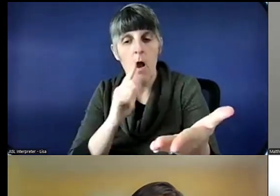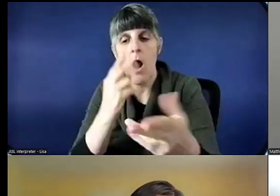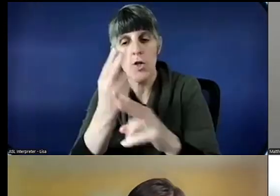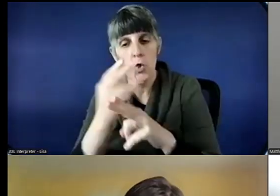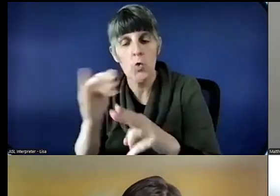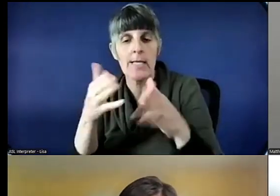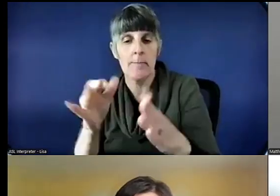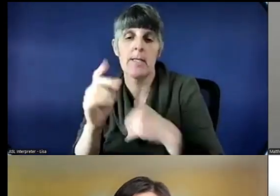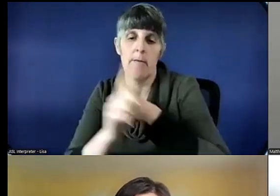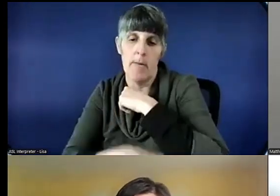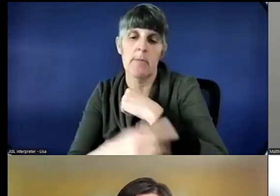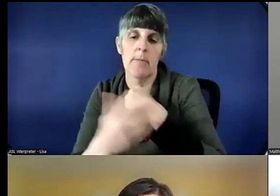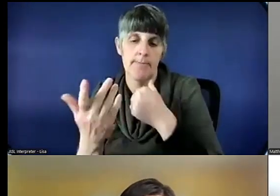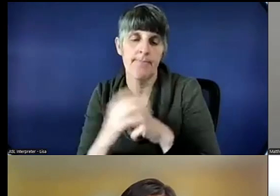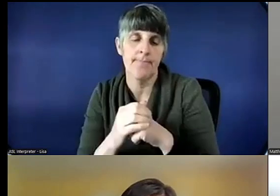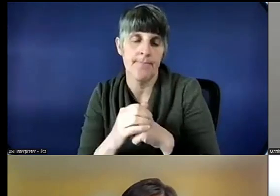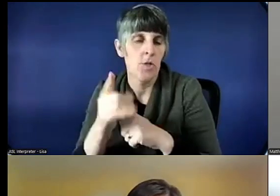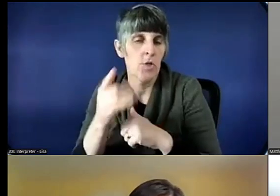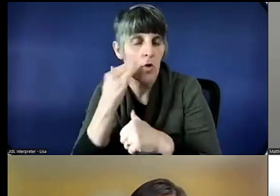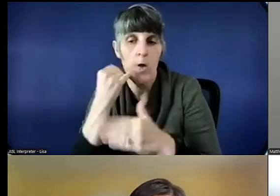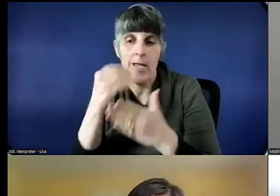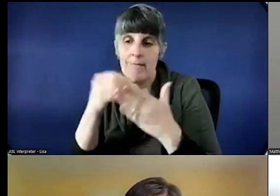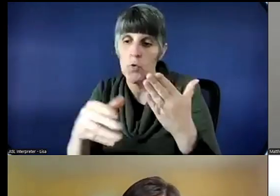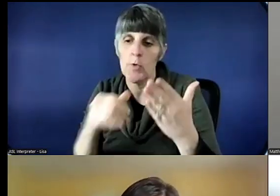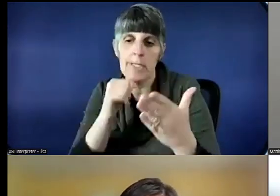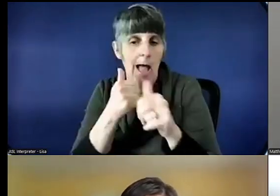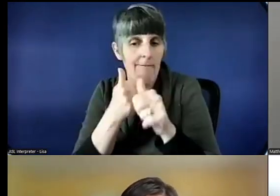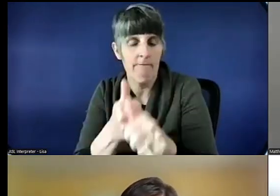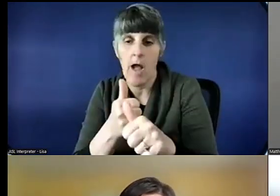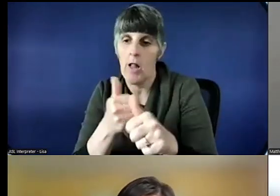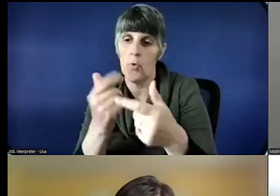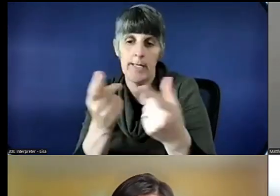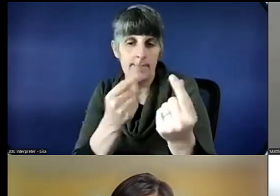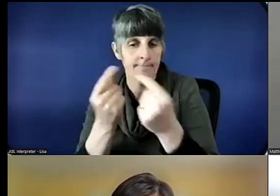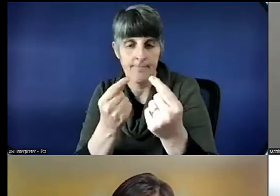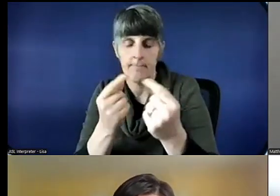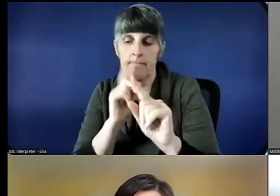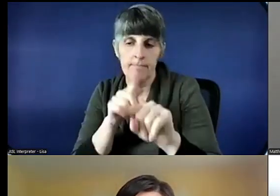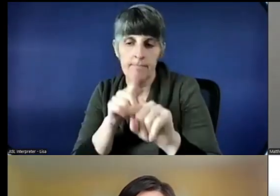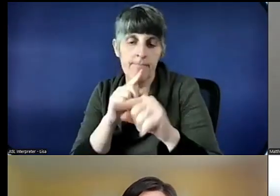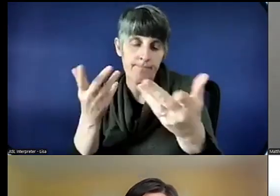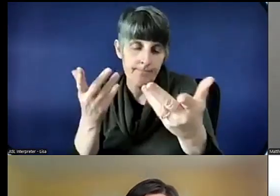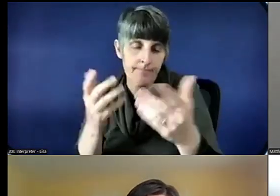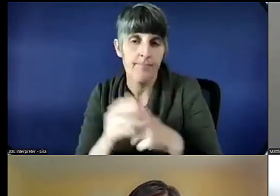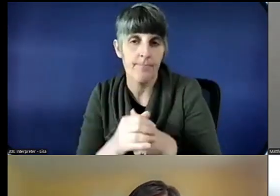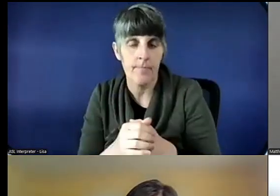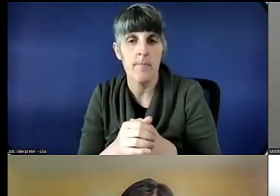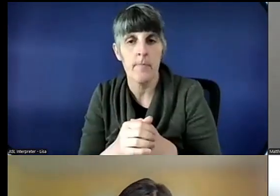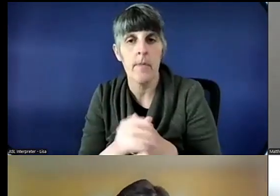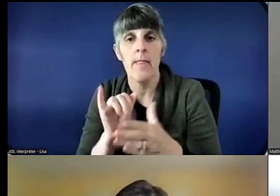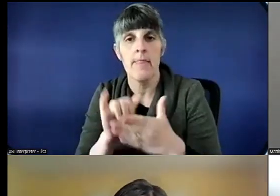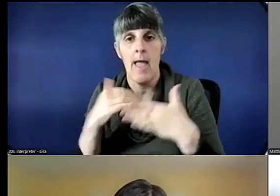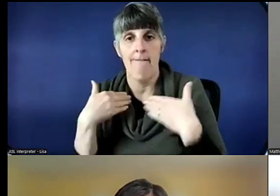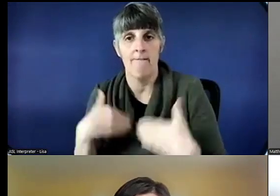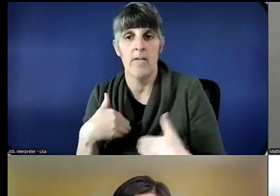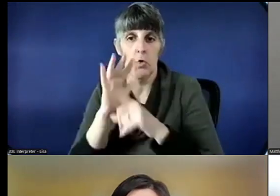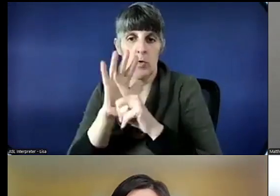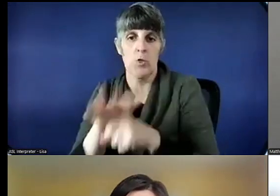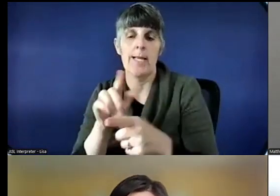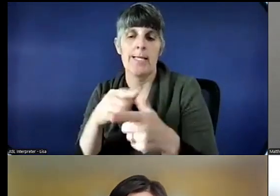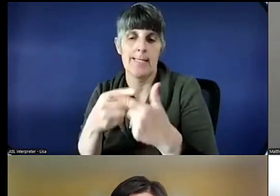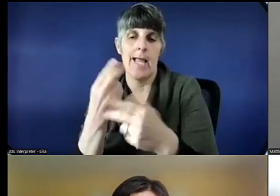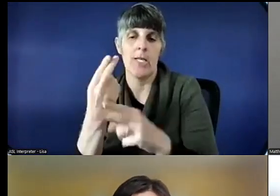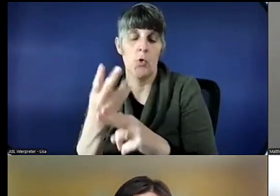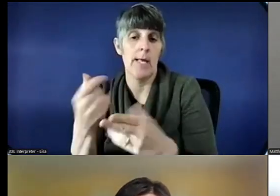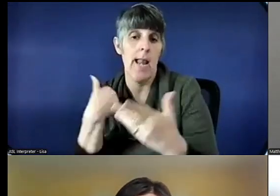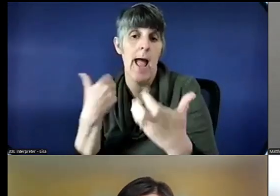means of punishment. If a student is not following directives, for example, that physical restraint is then used.